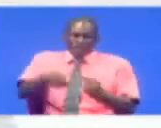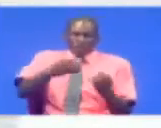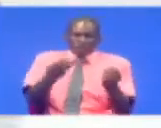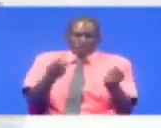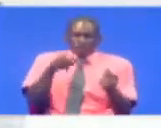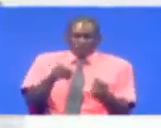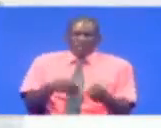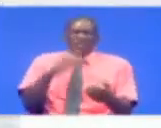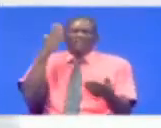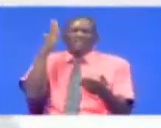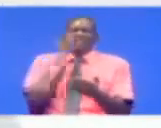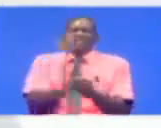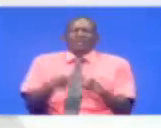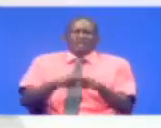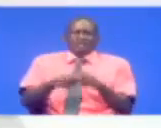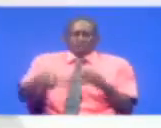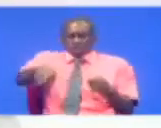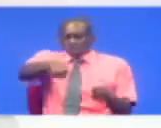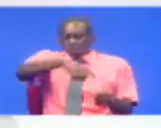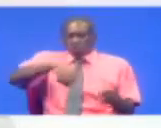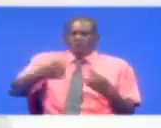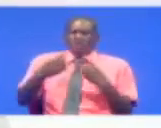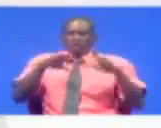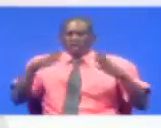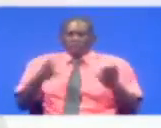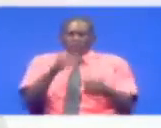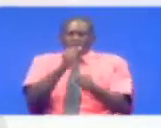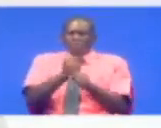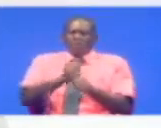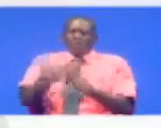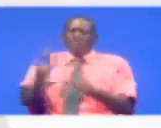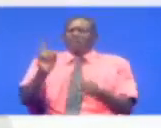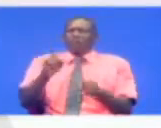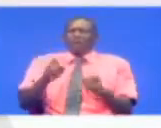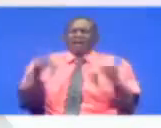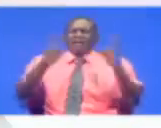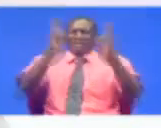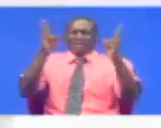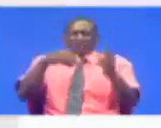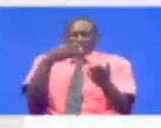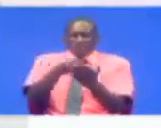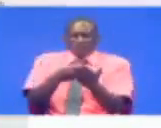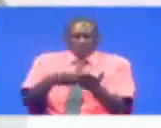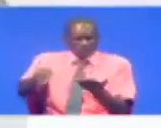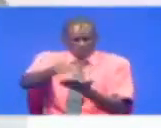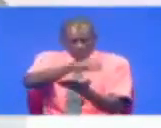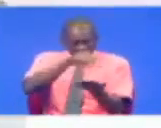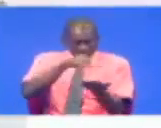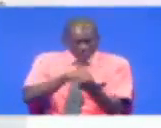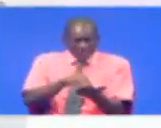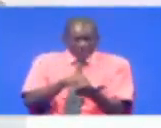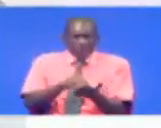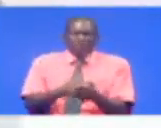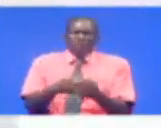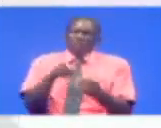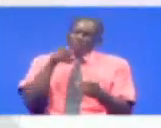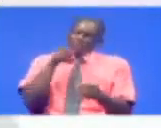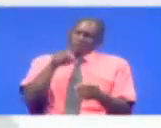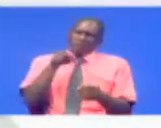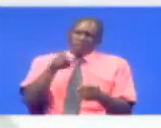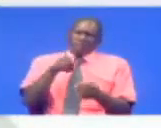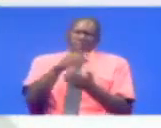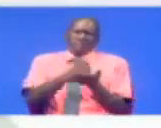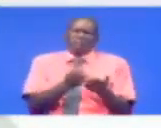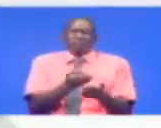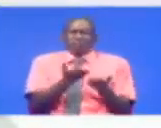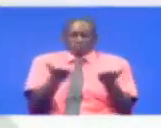In fact, as we talk about making Nairobi an international financial center, these are some of